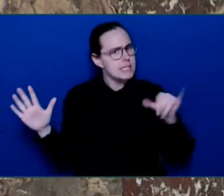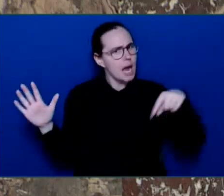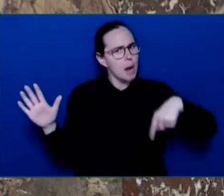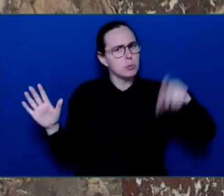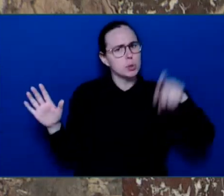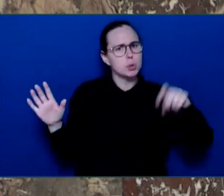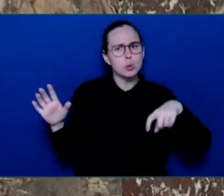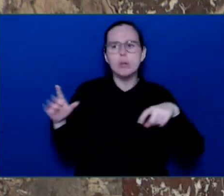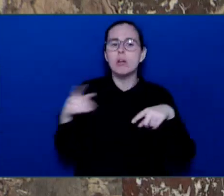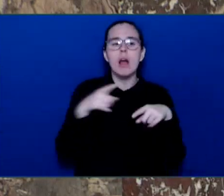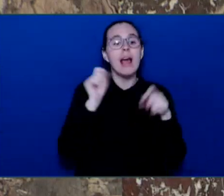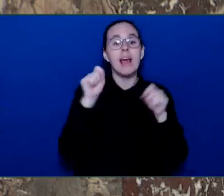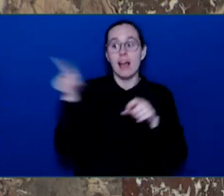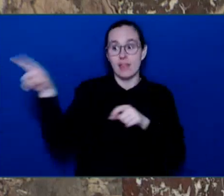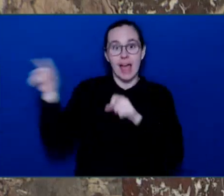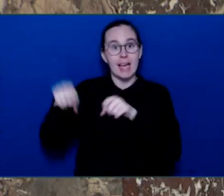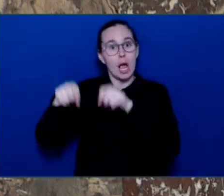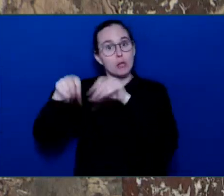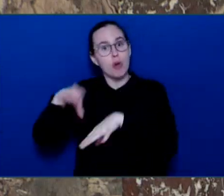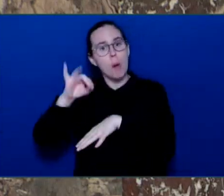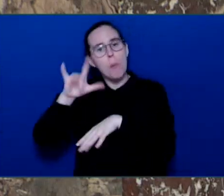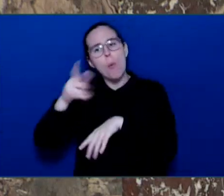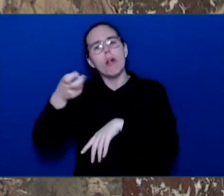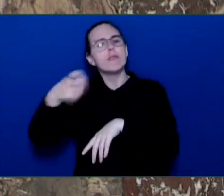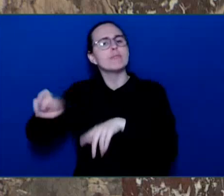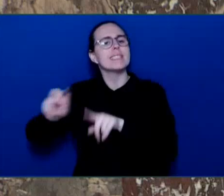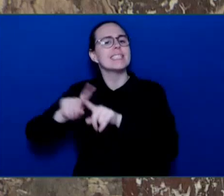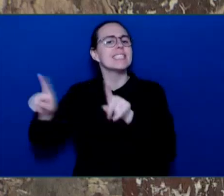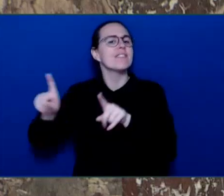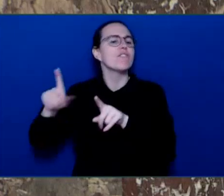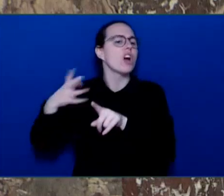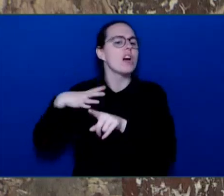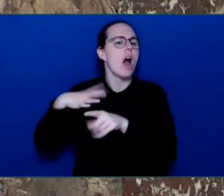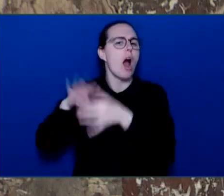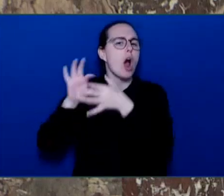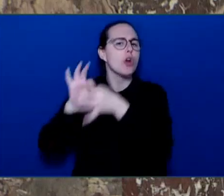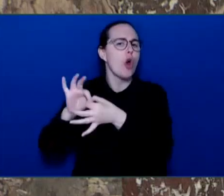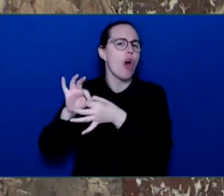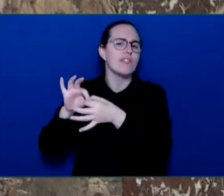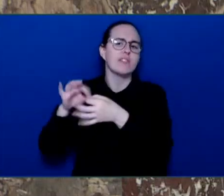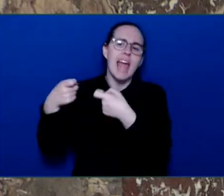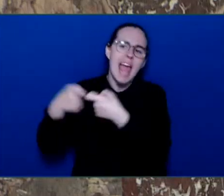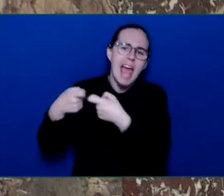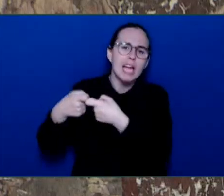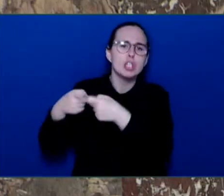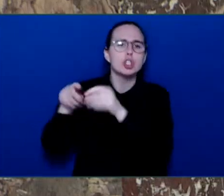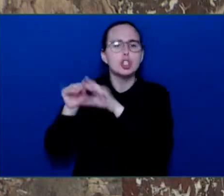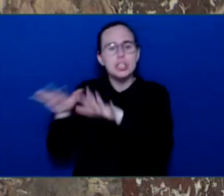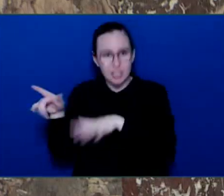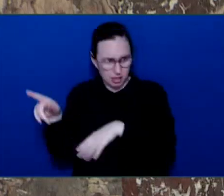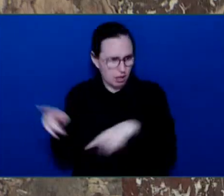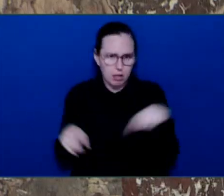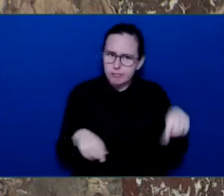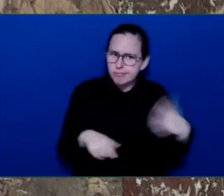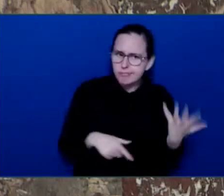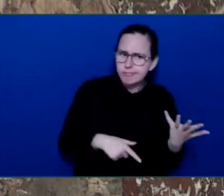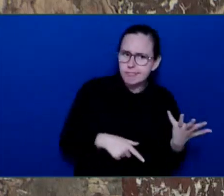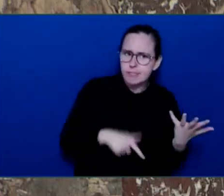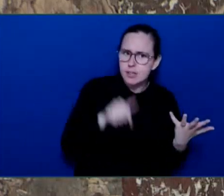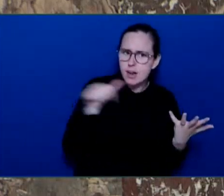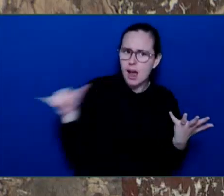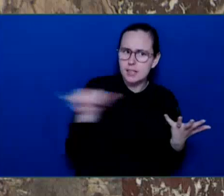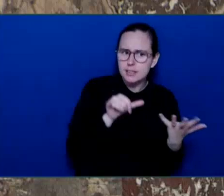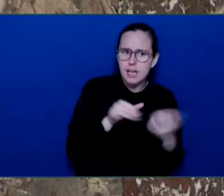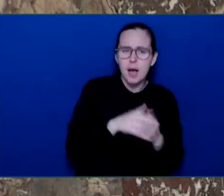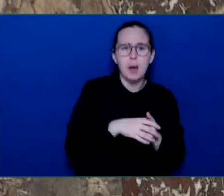British Columbians. Now, I know the member across the way has abandoned climate action. I know he no longer thinks it's a good idea. His big climate action